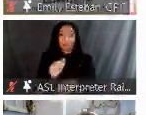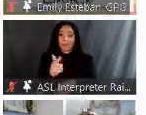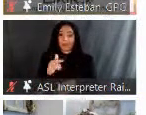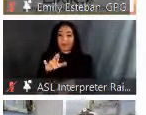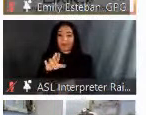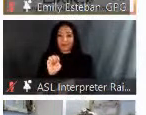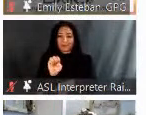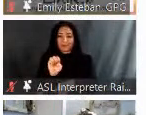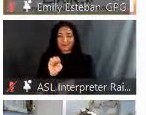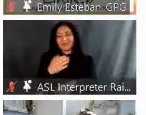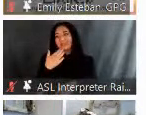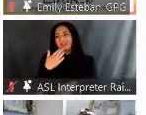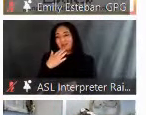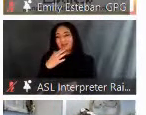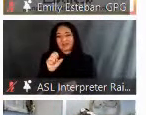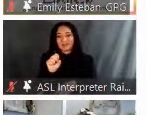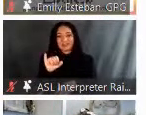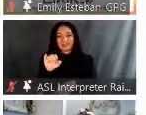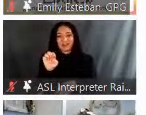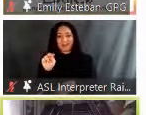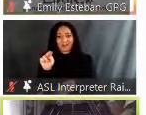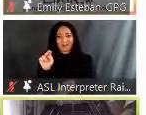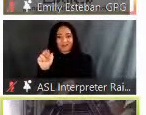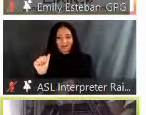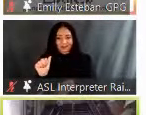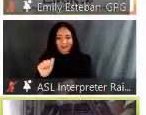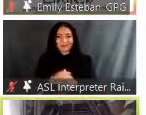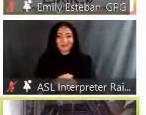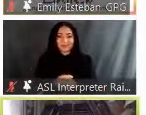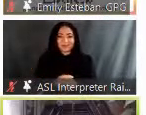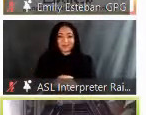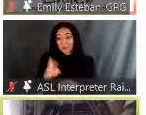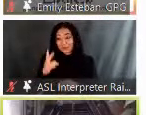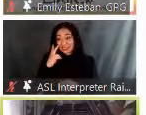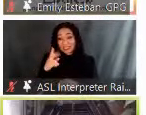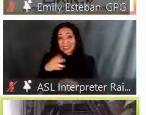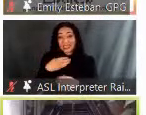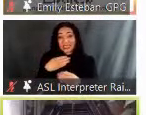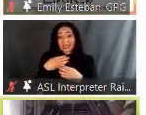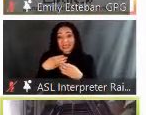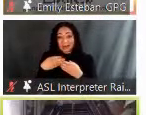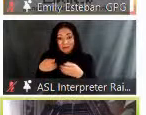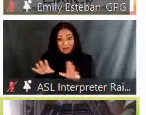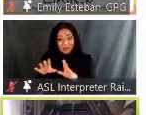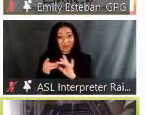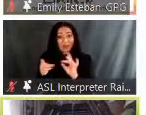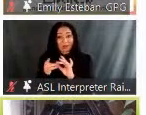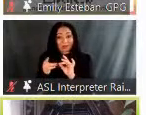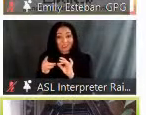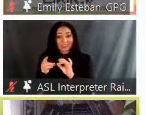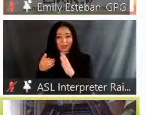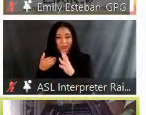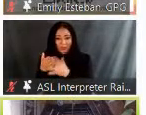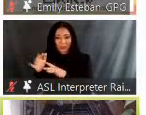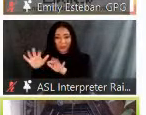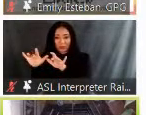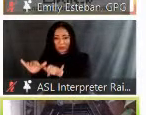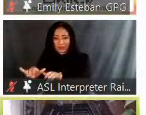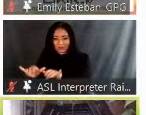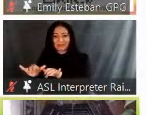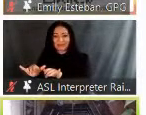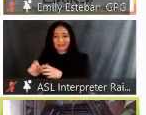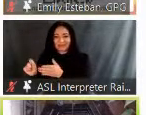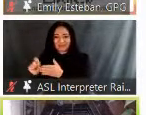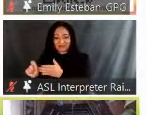Thanks, Sienna. Well, we are seeing public comment come in through the written platform. And as Sienna said, we welcome that public